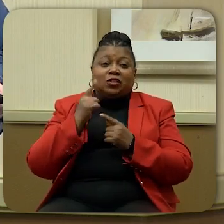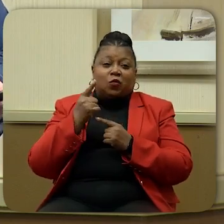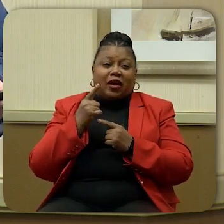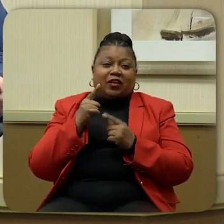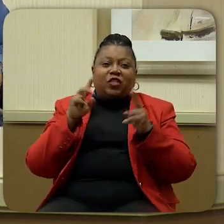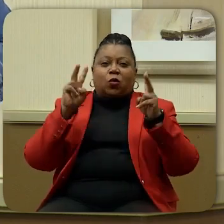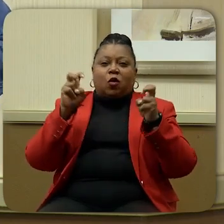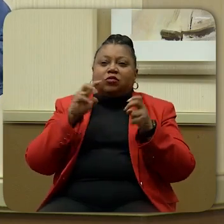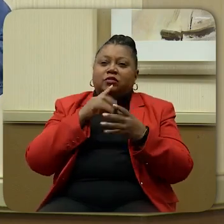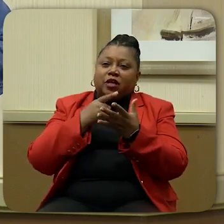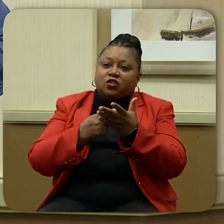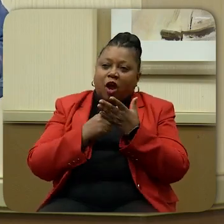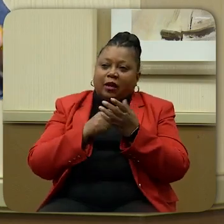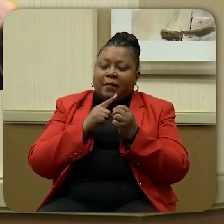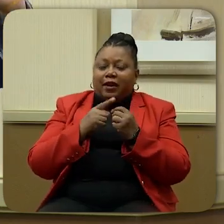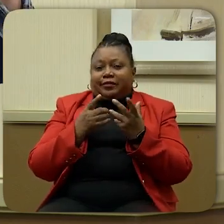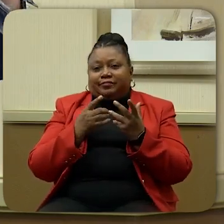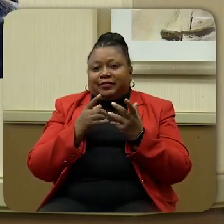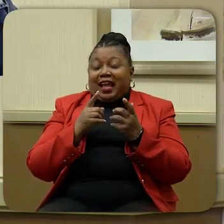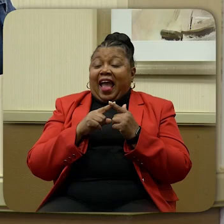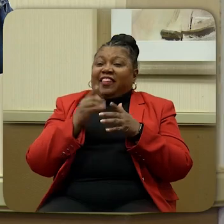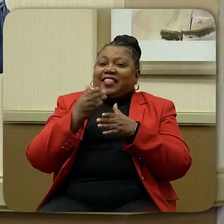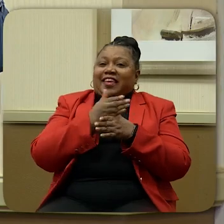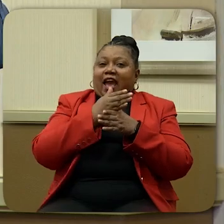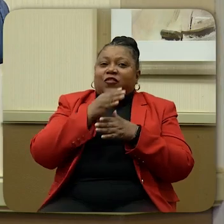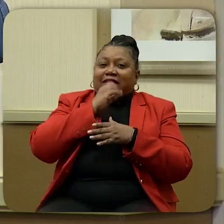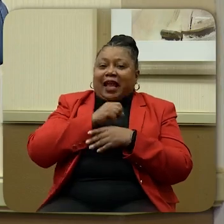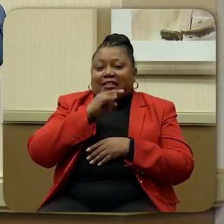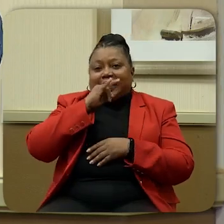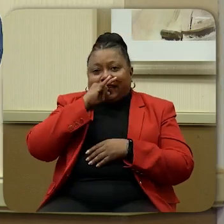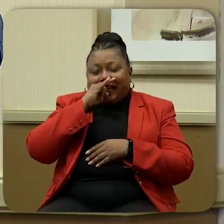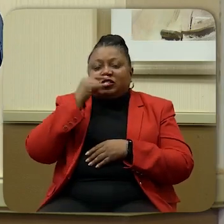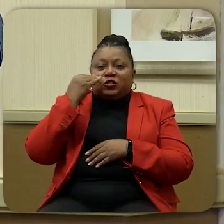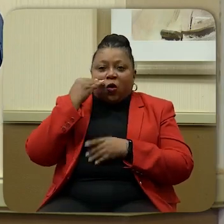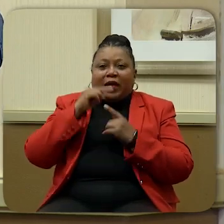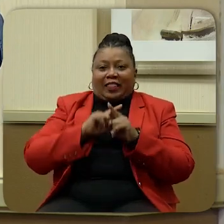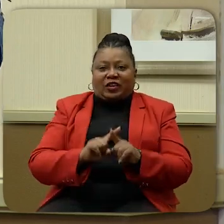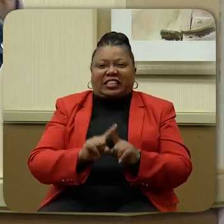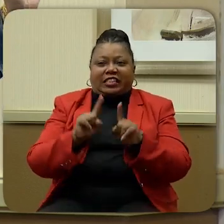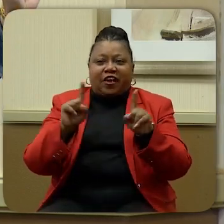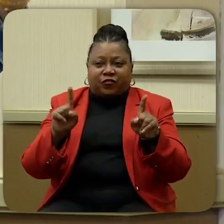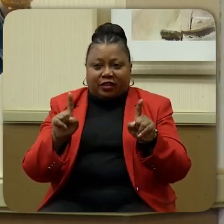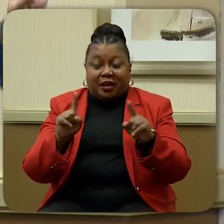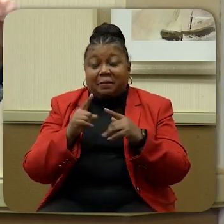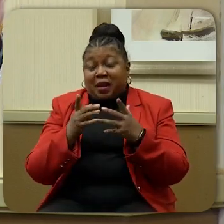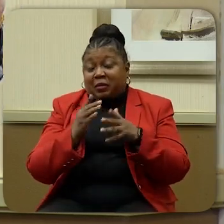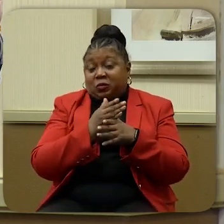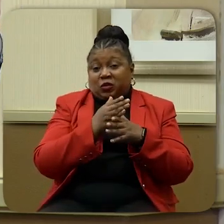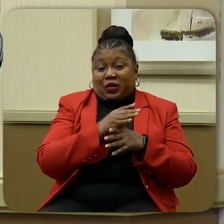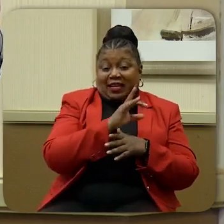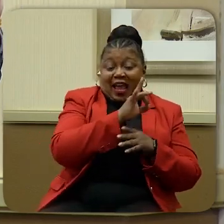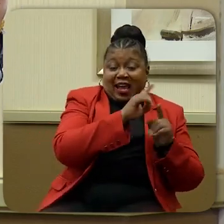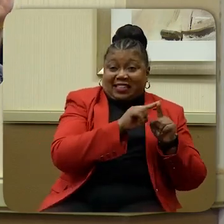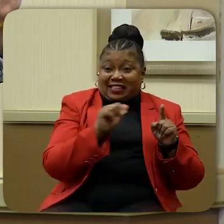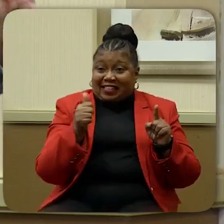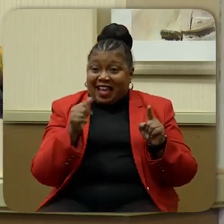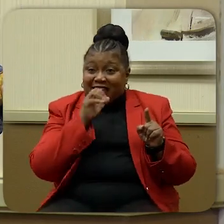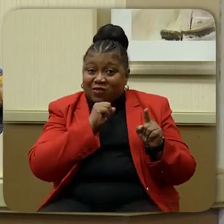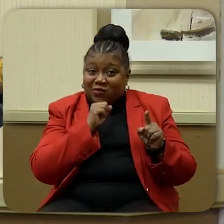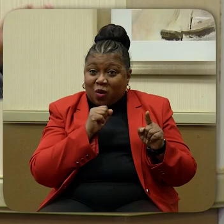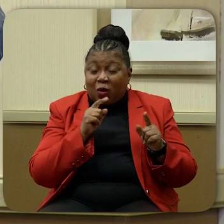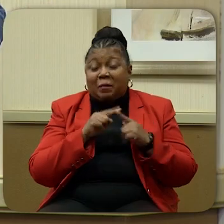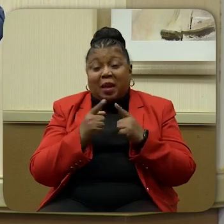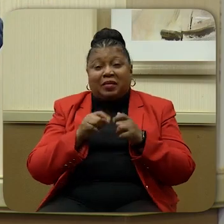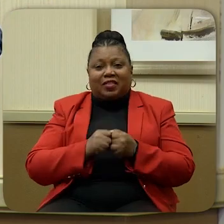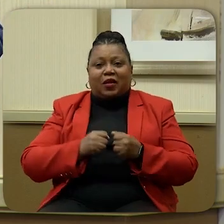the quotes that they talk about of, like, if the average age of kids knowing that they're different maybe is between 8 and 10, and then